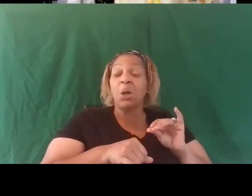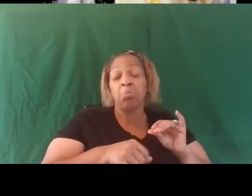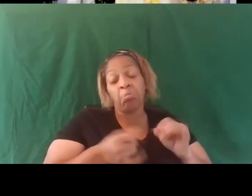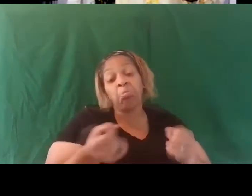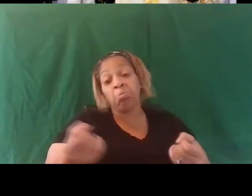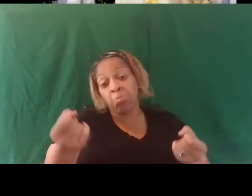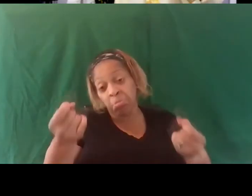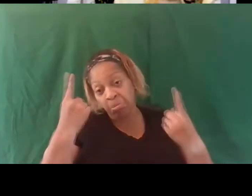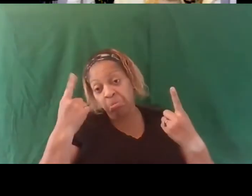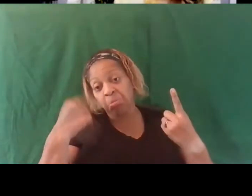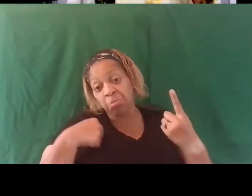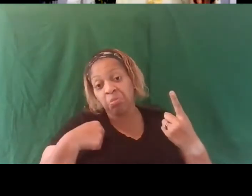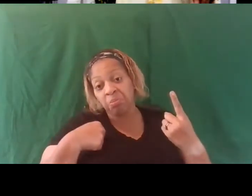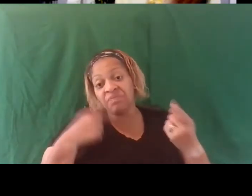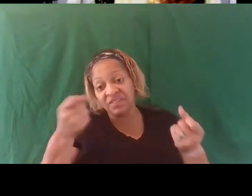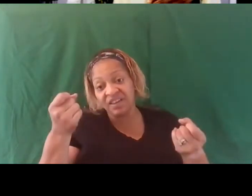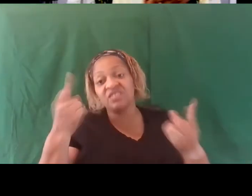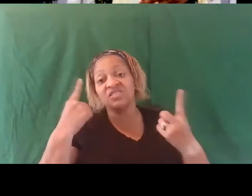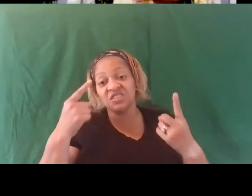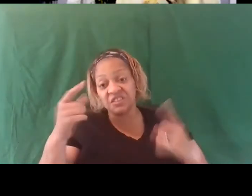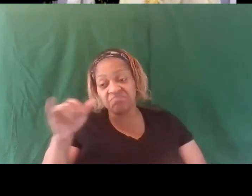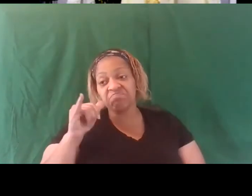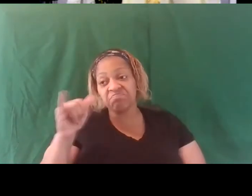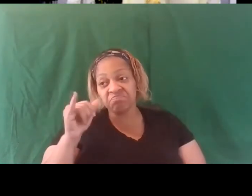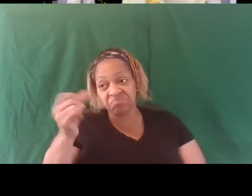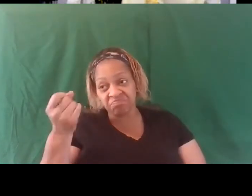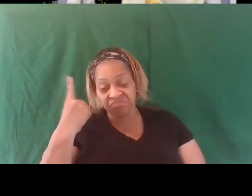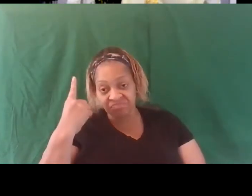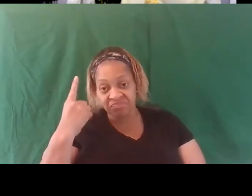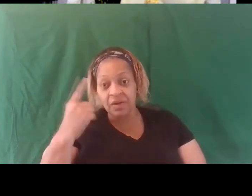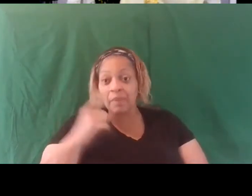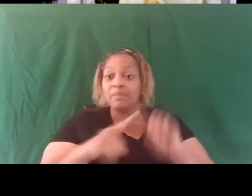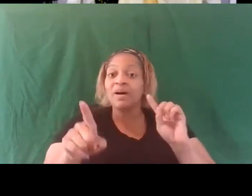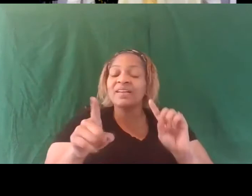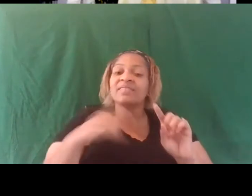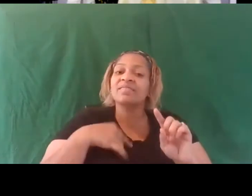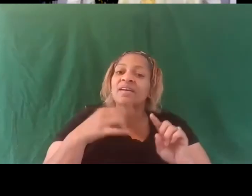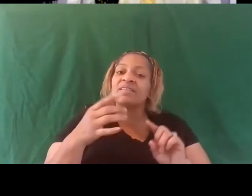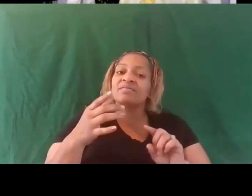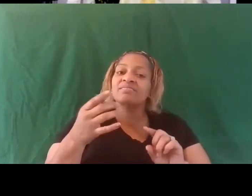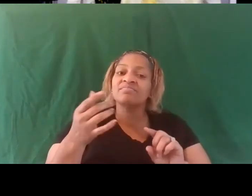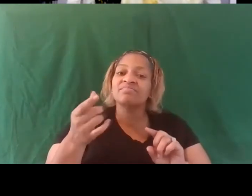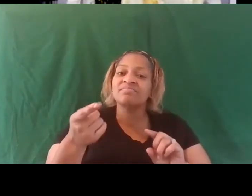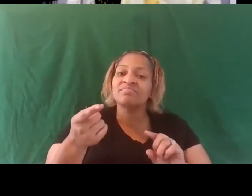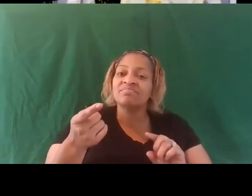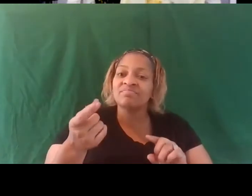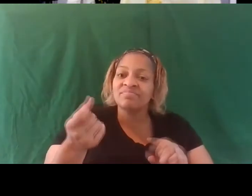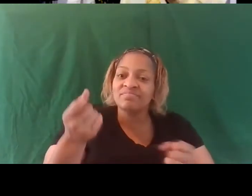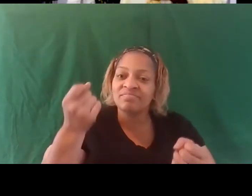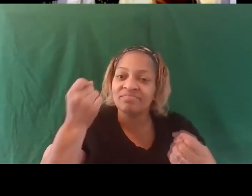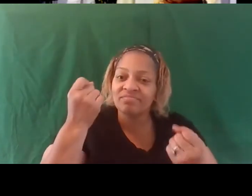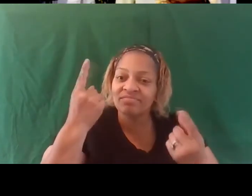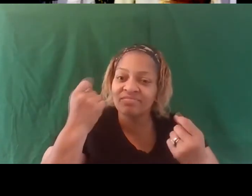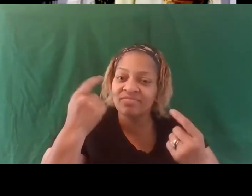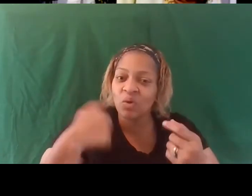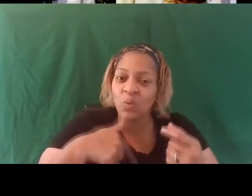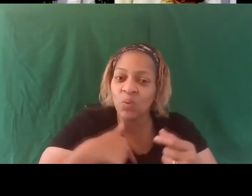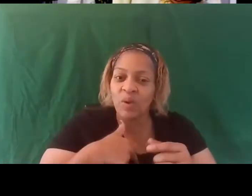I hear you. Trust and believe, I understand. But there is also the idea of how do we